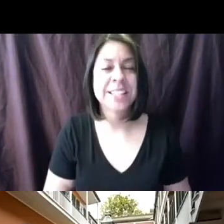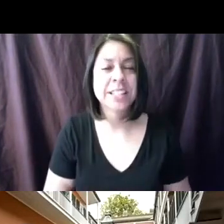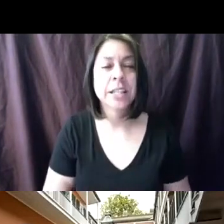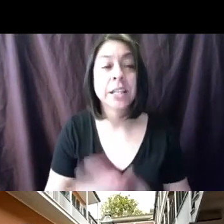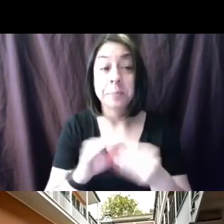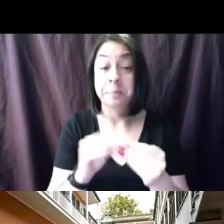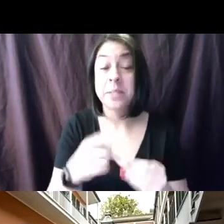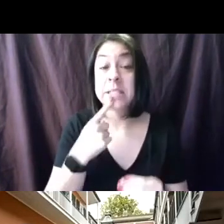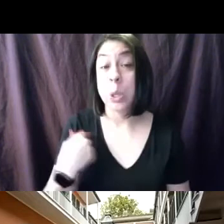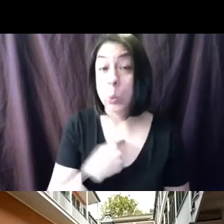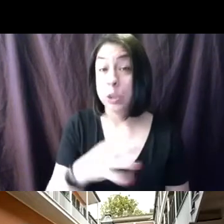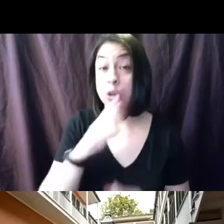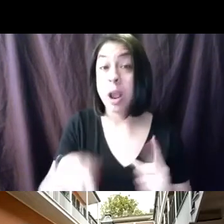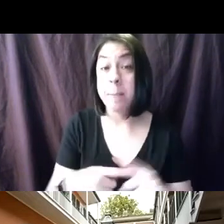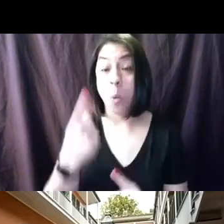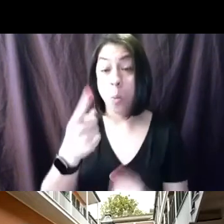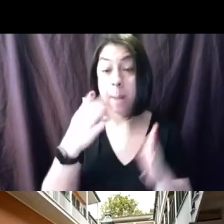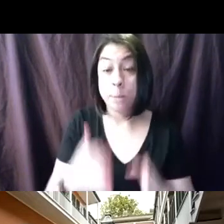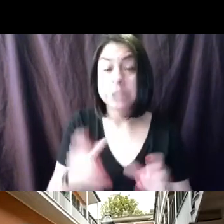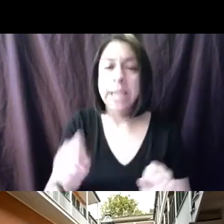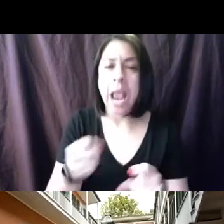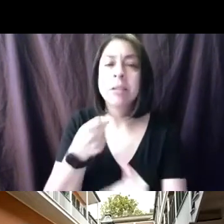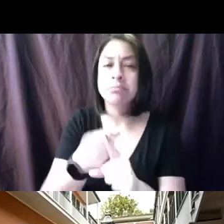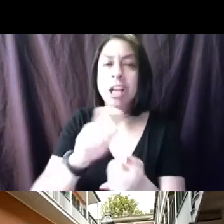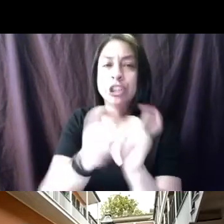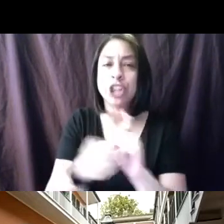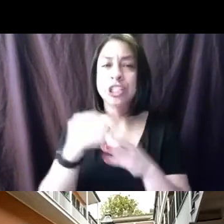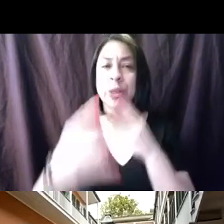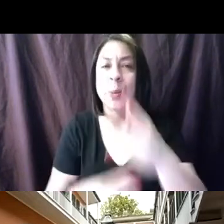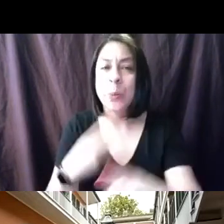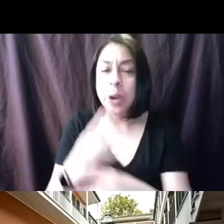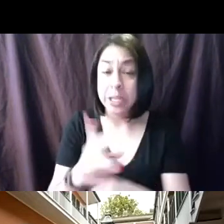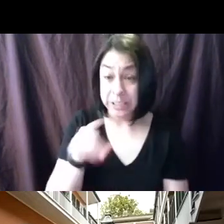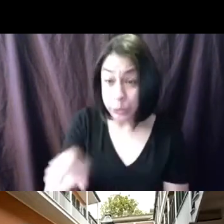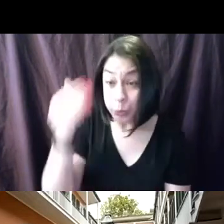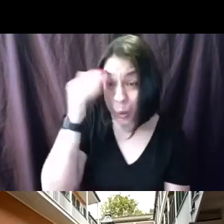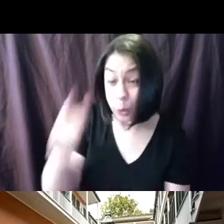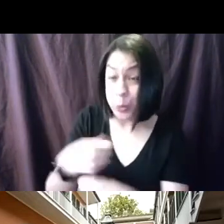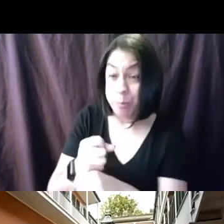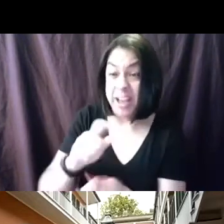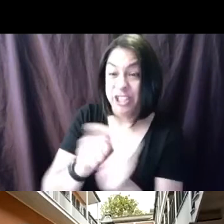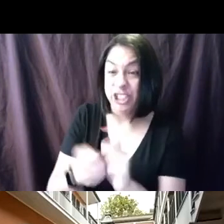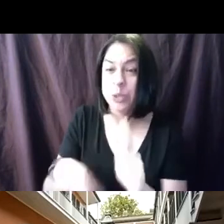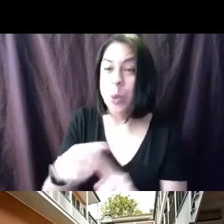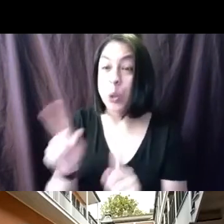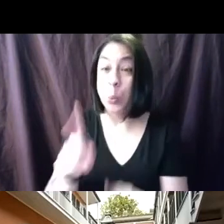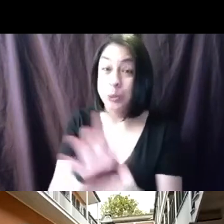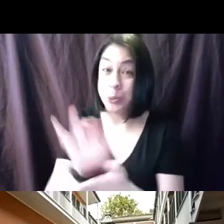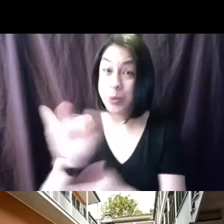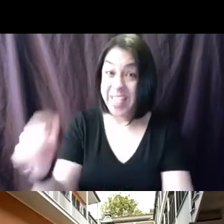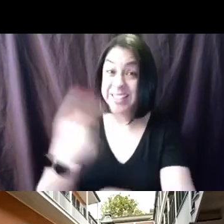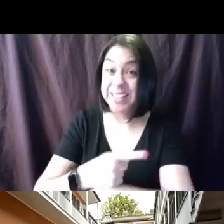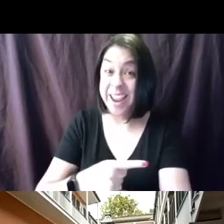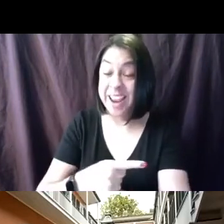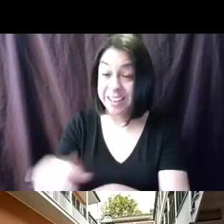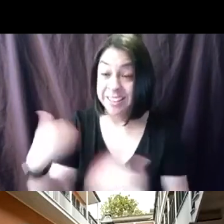we have been talking about how one person can make a change in the world. Did you know that you were making a change when you went to school that day? And